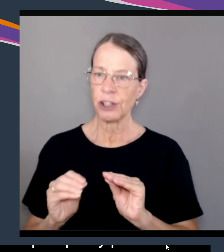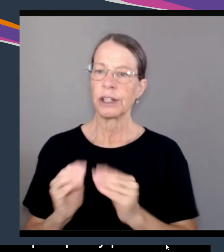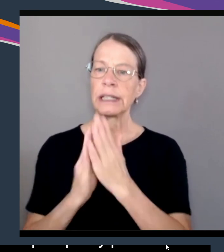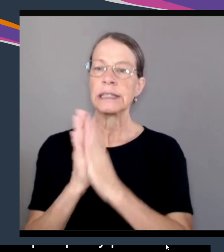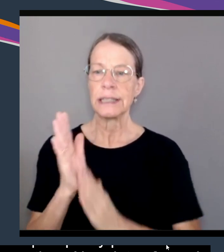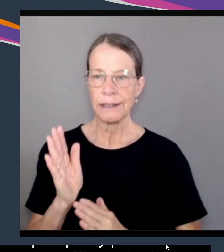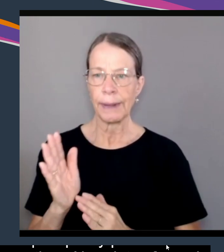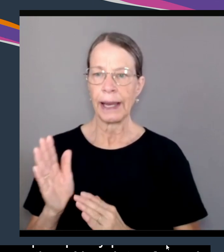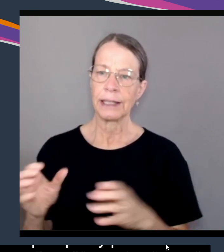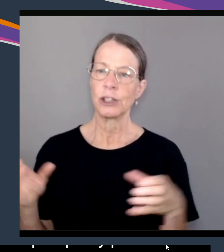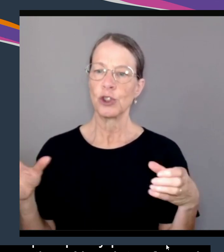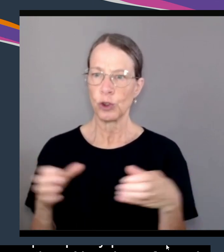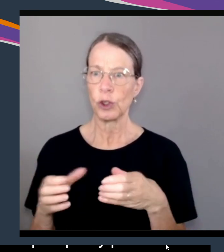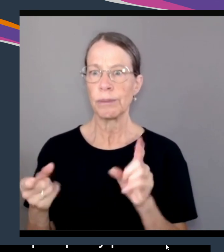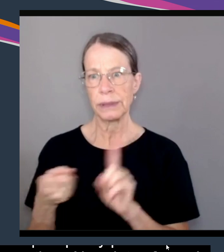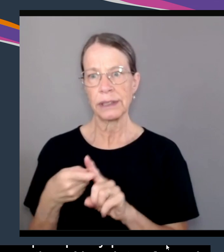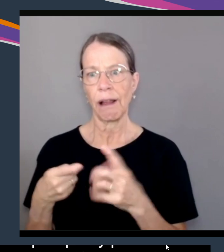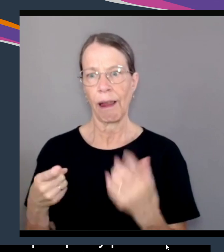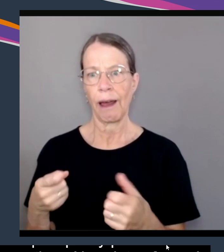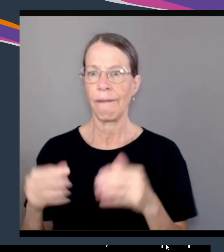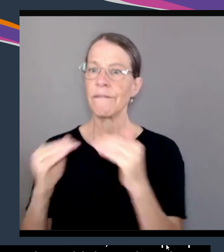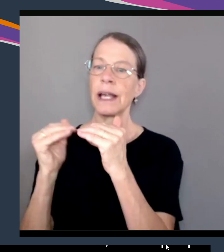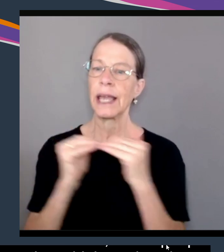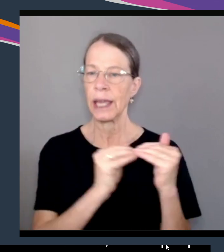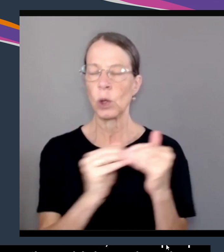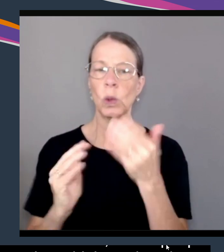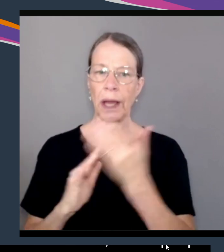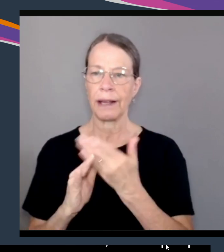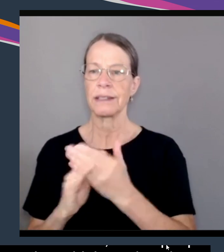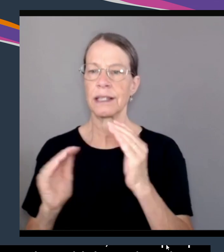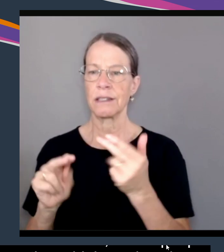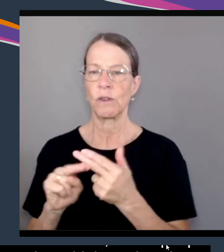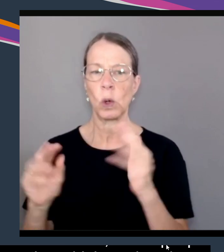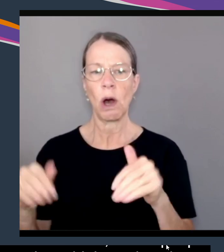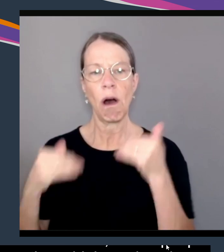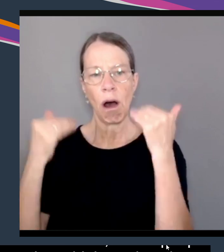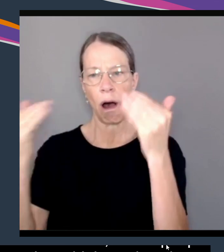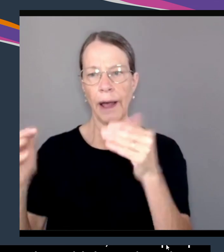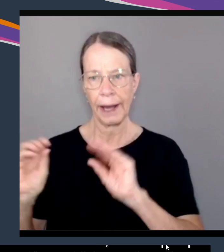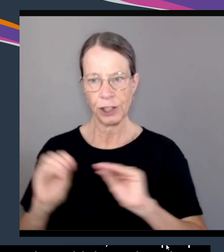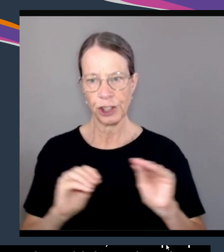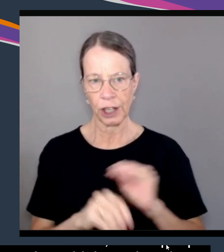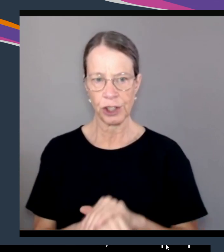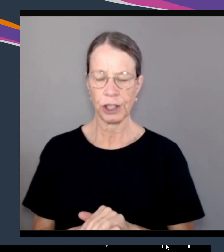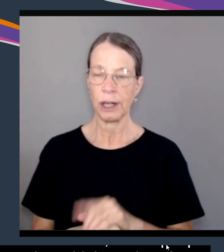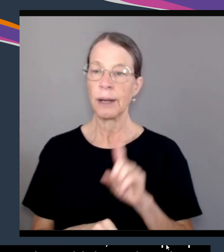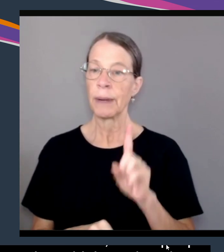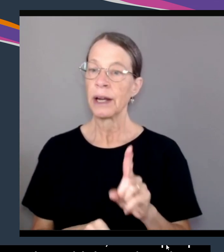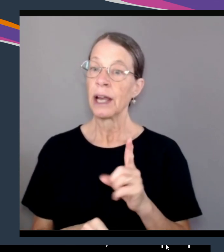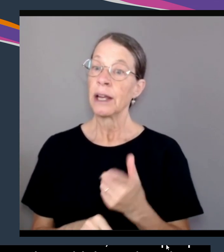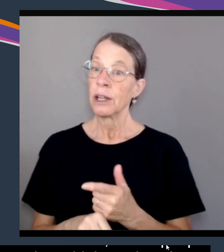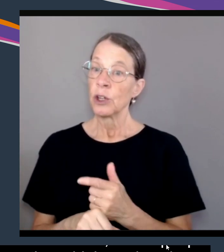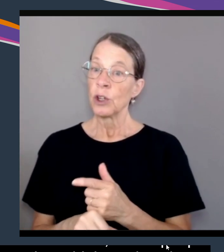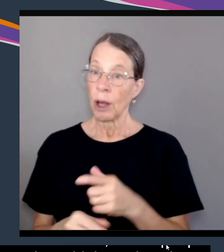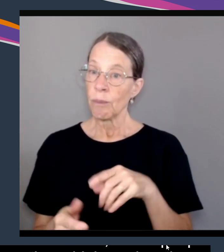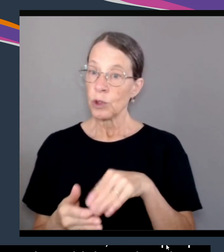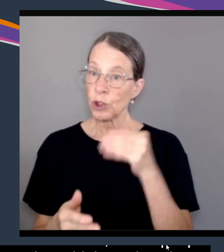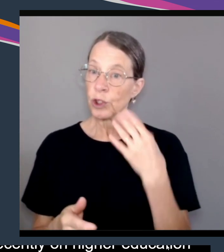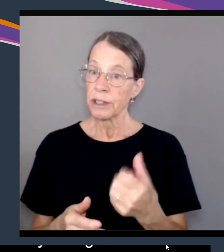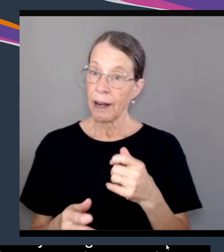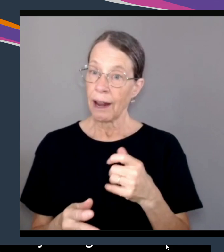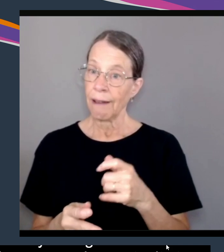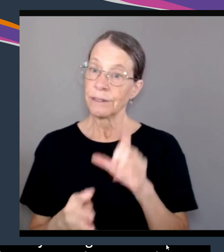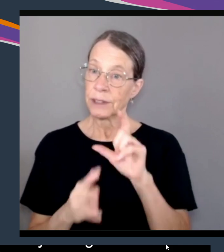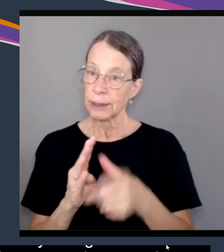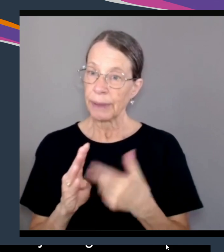education. And it also notes that students with disability make up just 8.7% of total PhD enrolments.